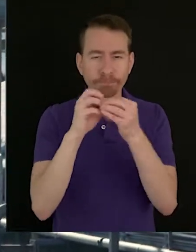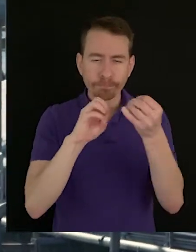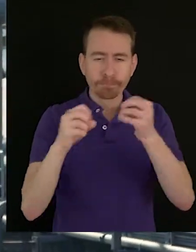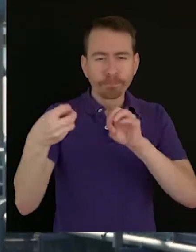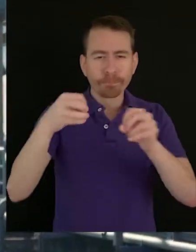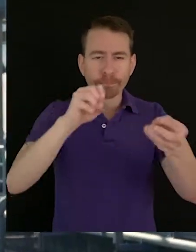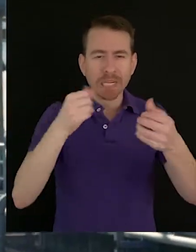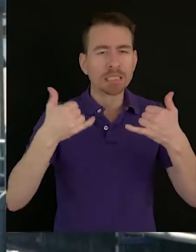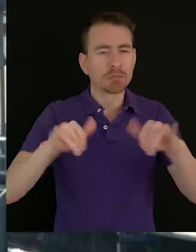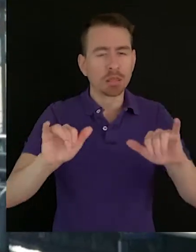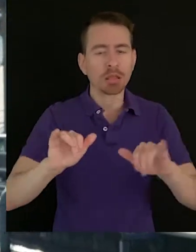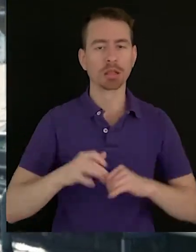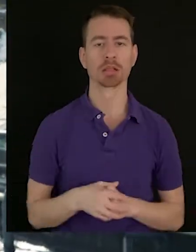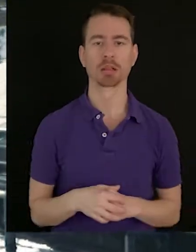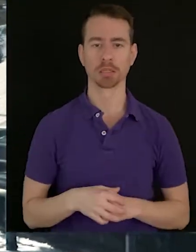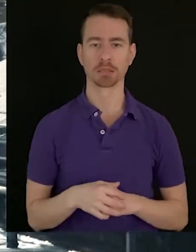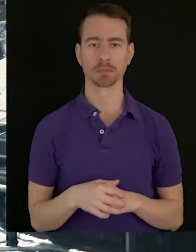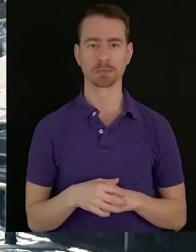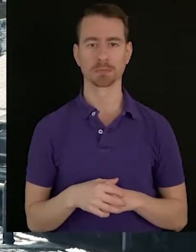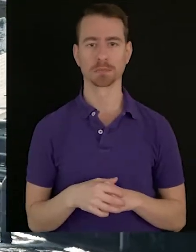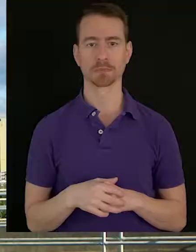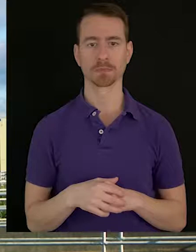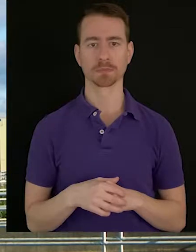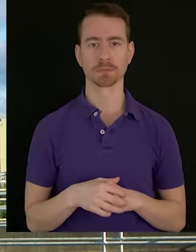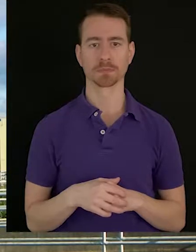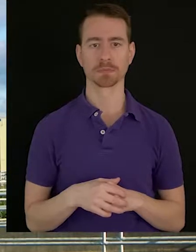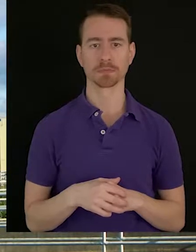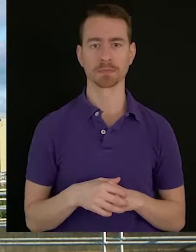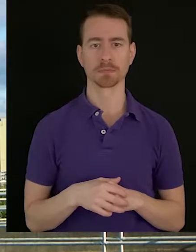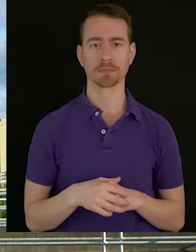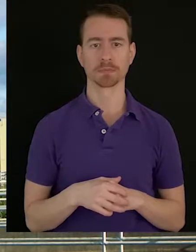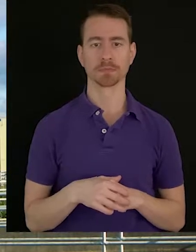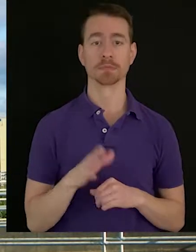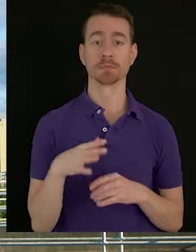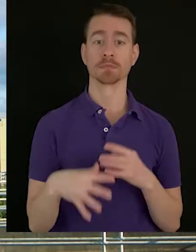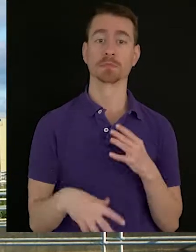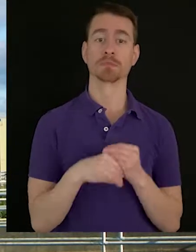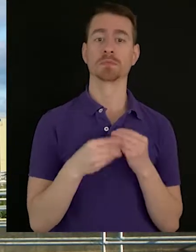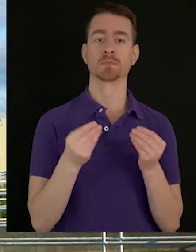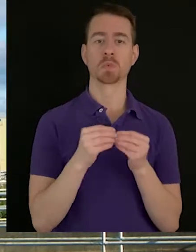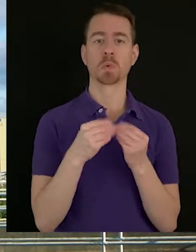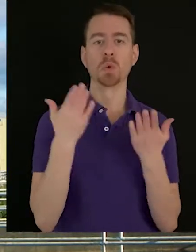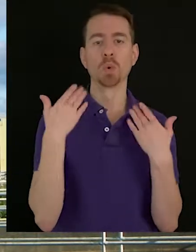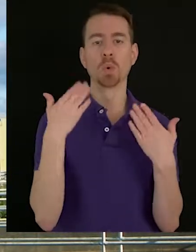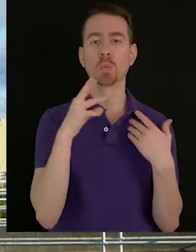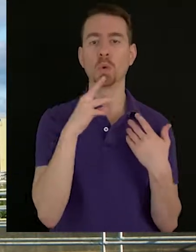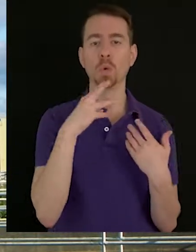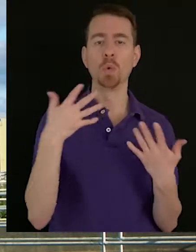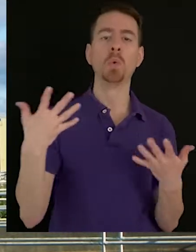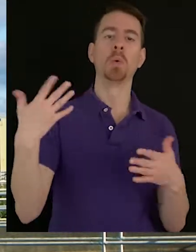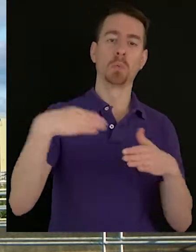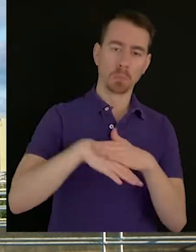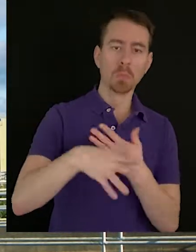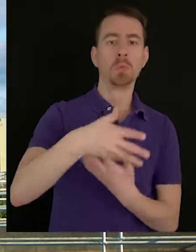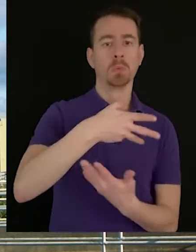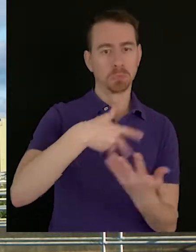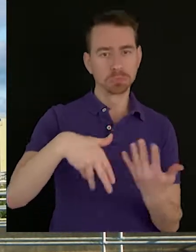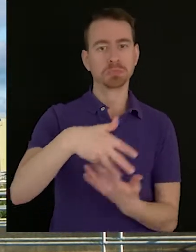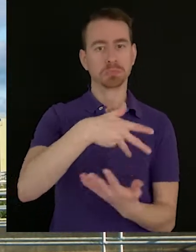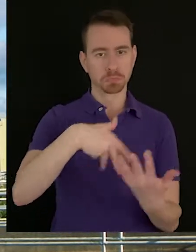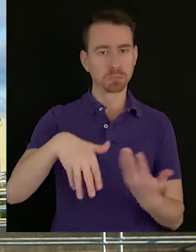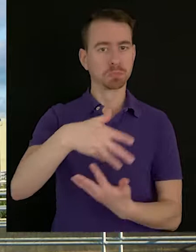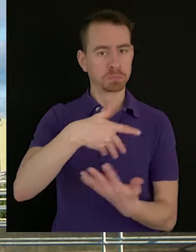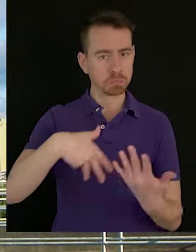step, the clarifying tanks. After spending several hours in aeration, the water is sent to these large tanks called